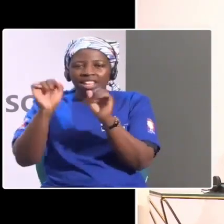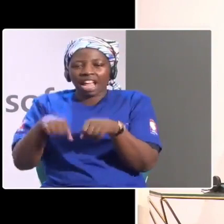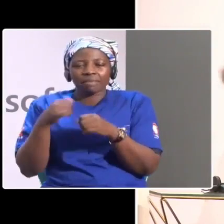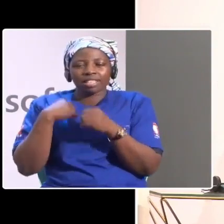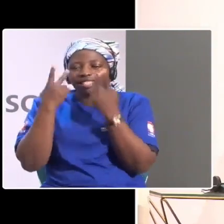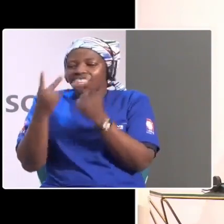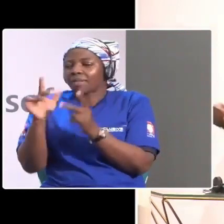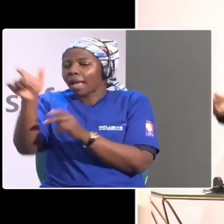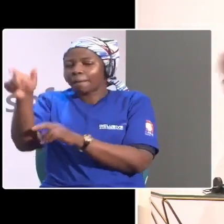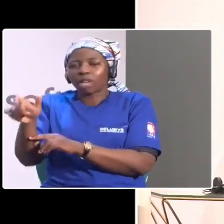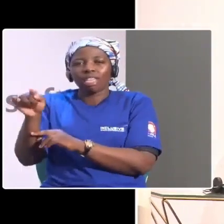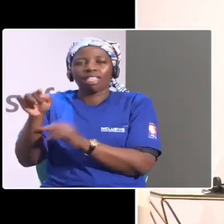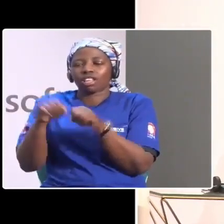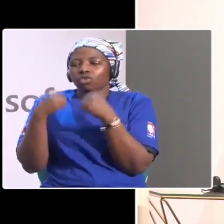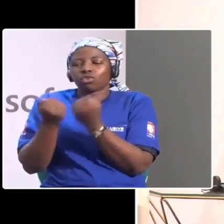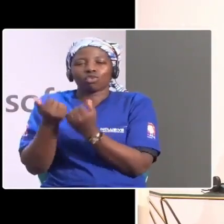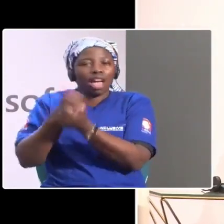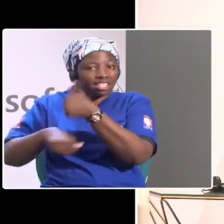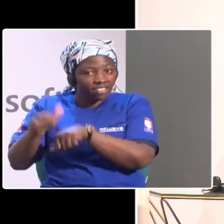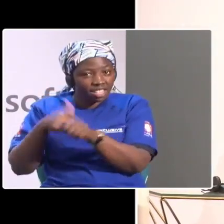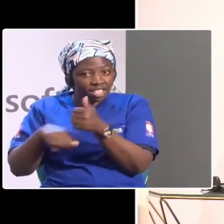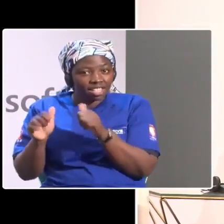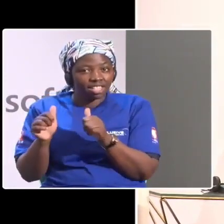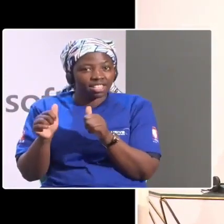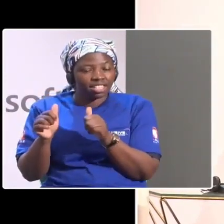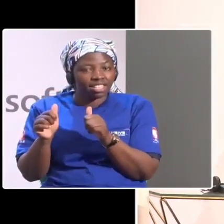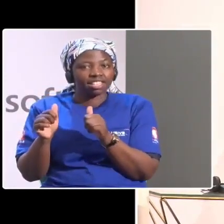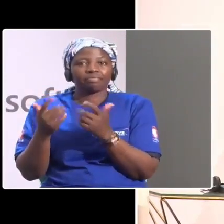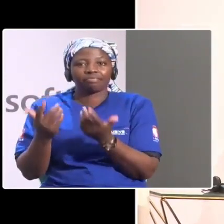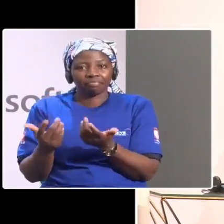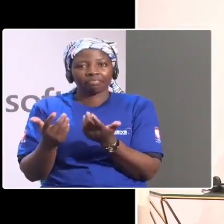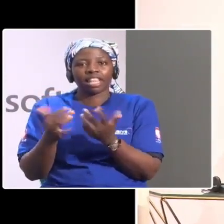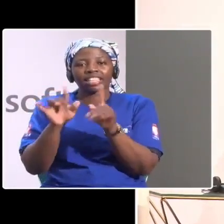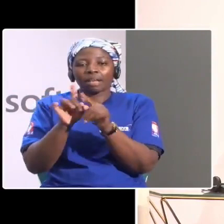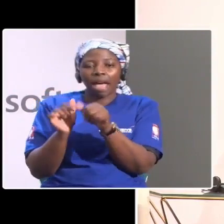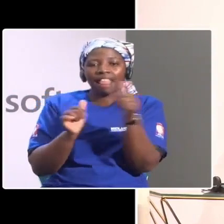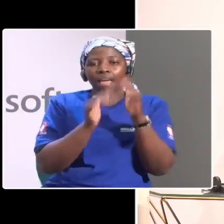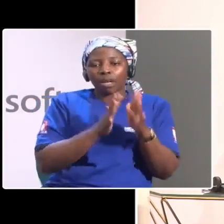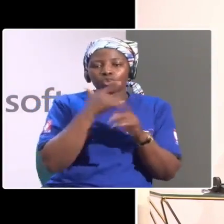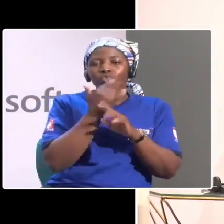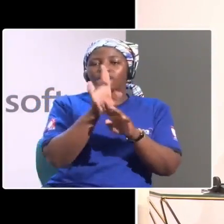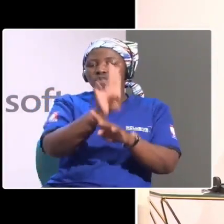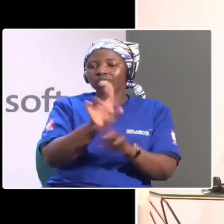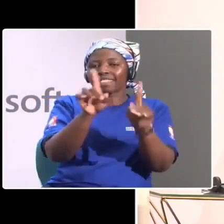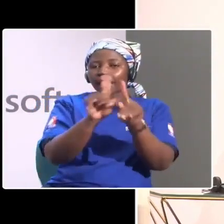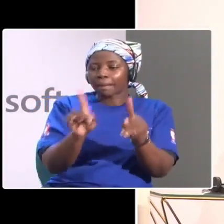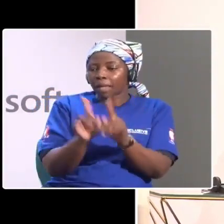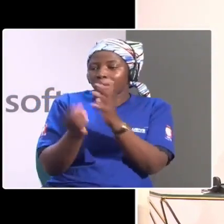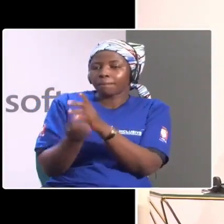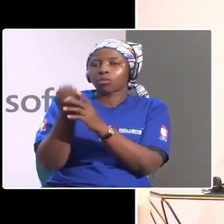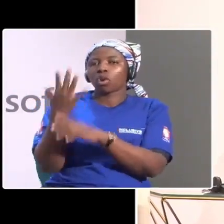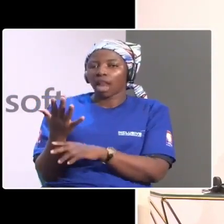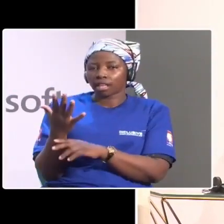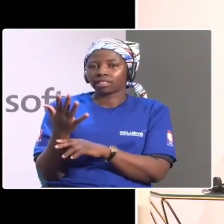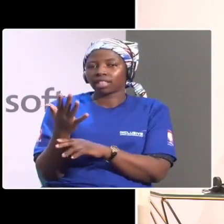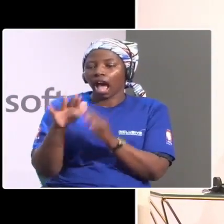viewed by someone as a social activity, and a deliverer or a consumer of a product out of